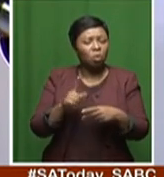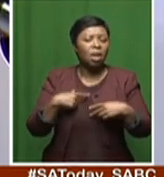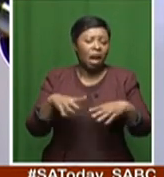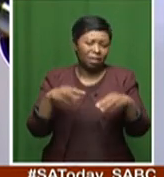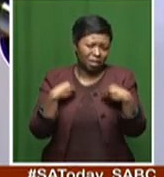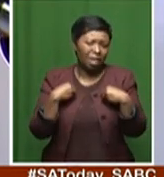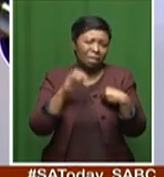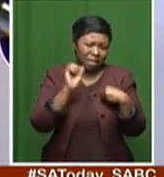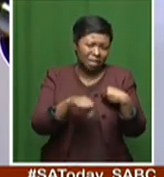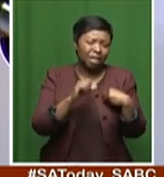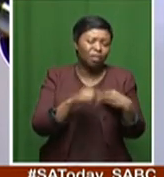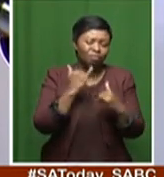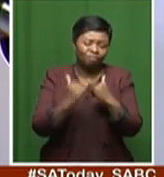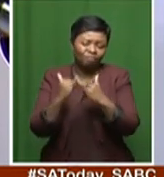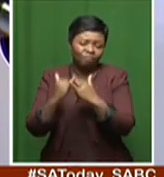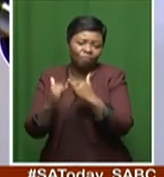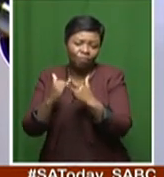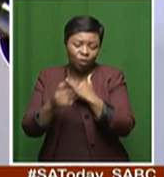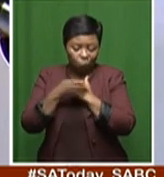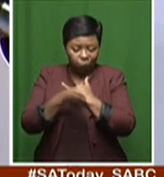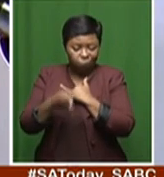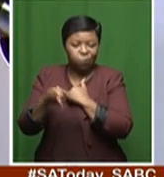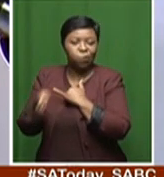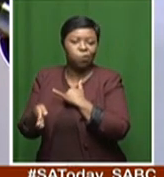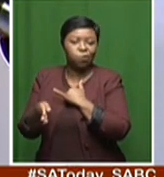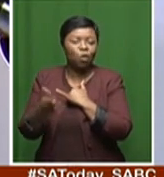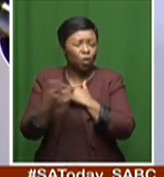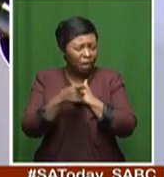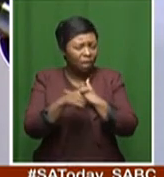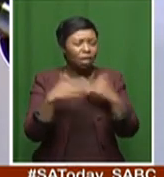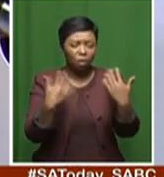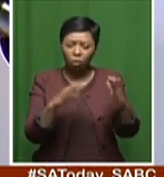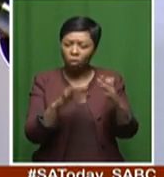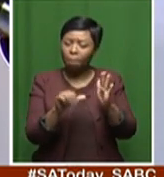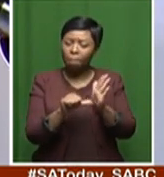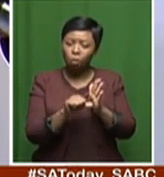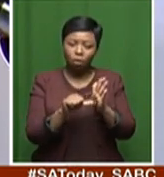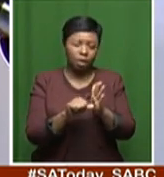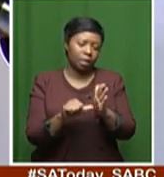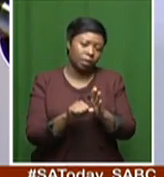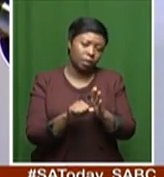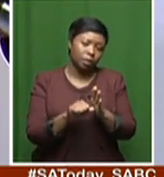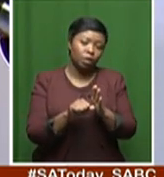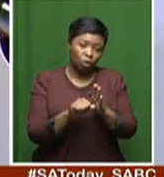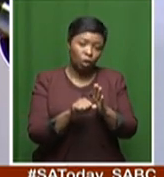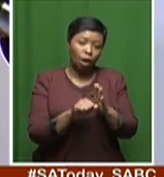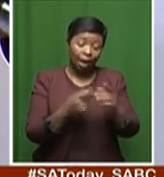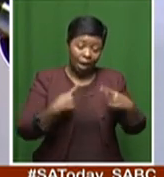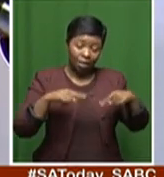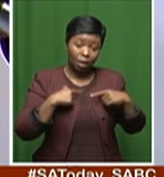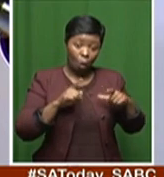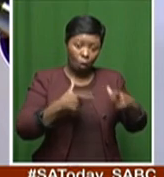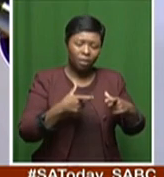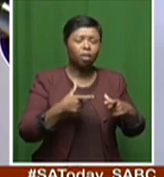been certain shortcomings. I think that's quite important. And as the commission, we appreciate